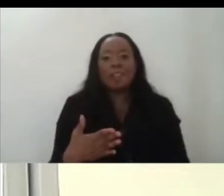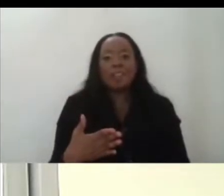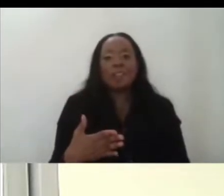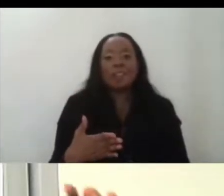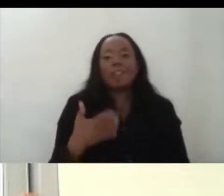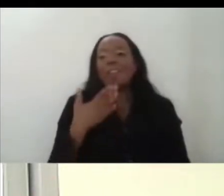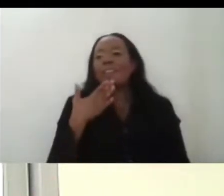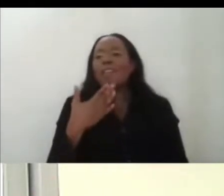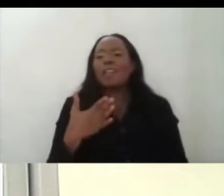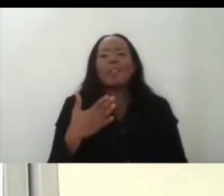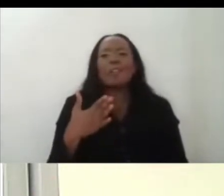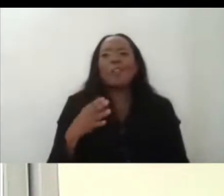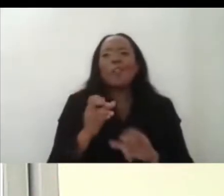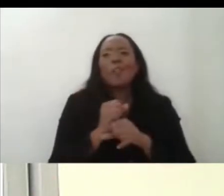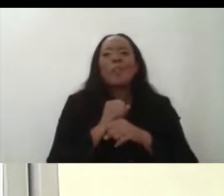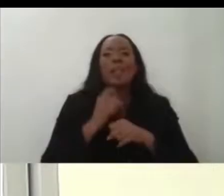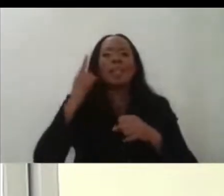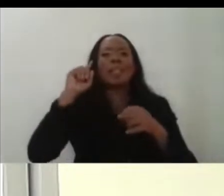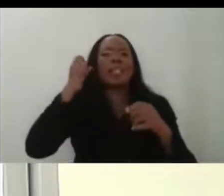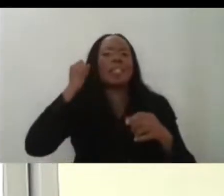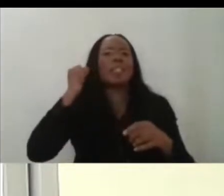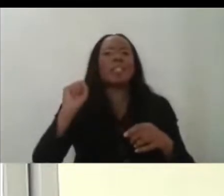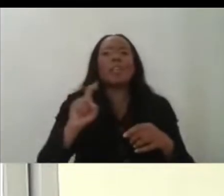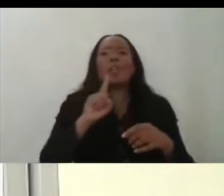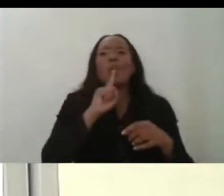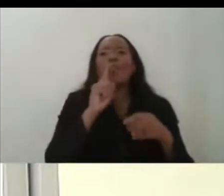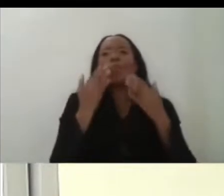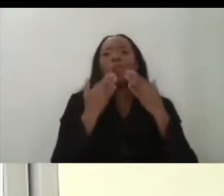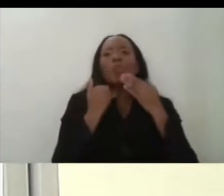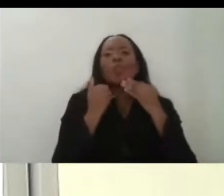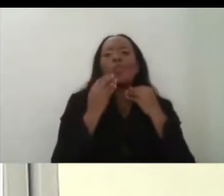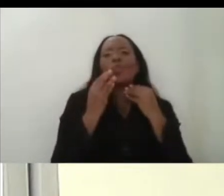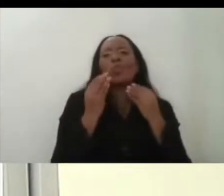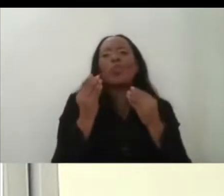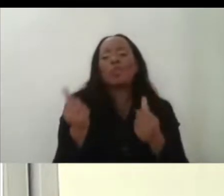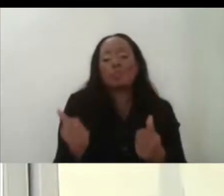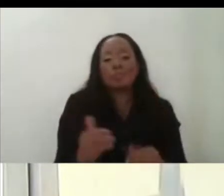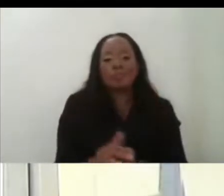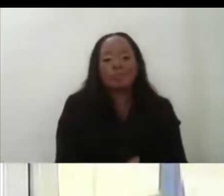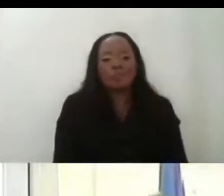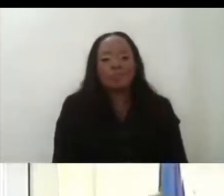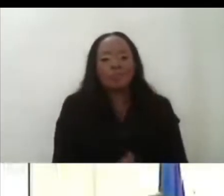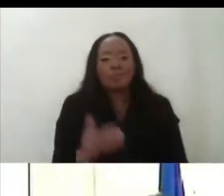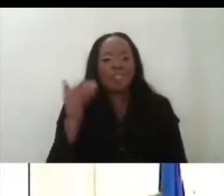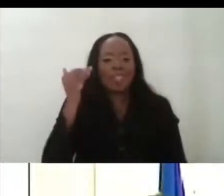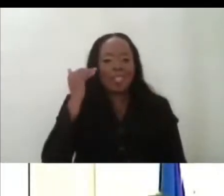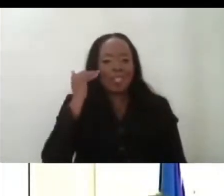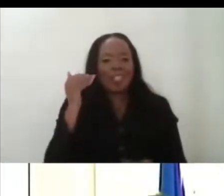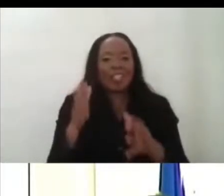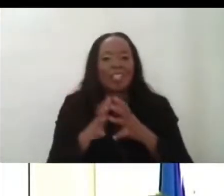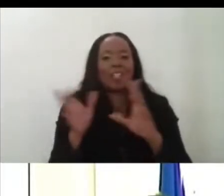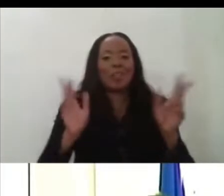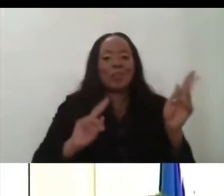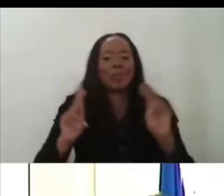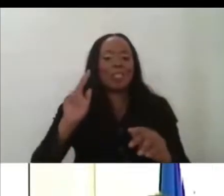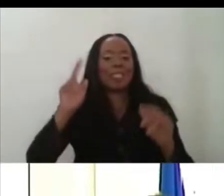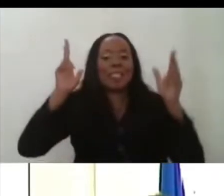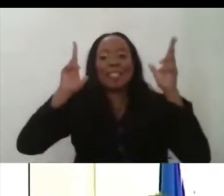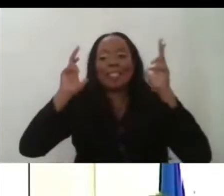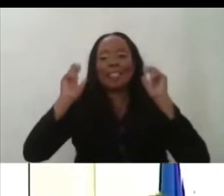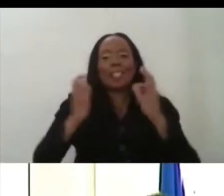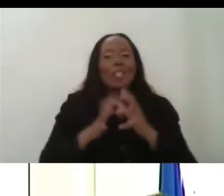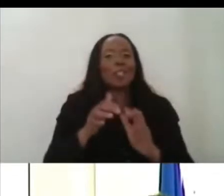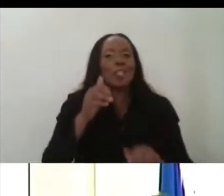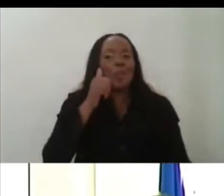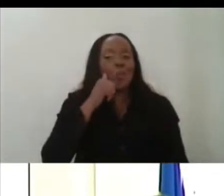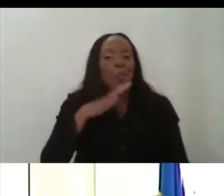meteorology sound so sexy. Thank you. And I'm quite sure that when you were speaking, a number of people would have tuned in, especially ladies